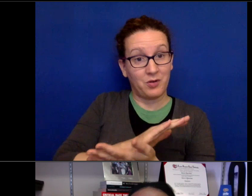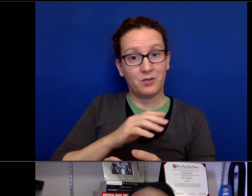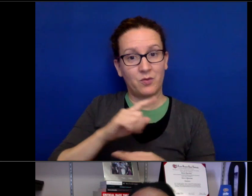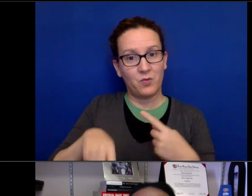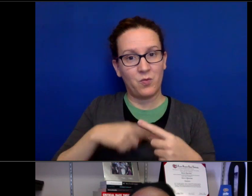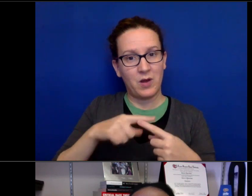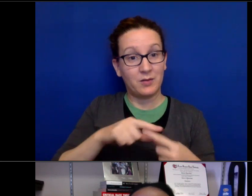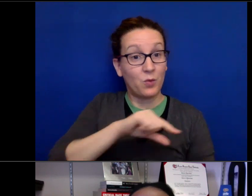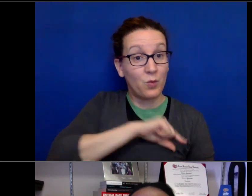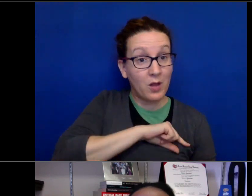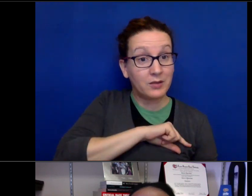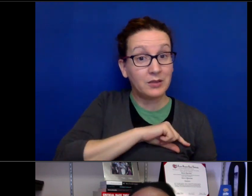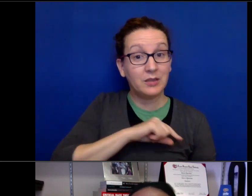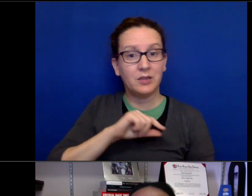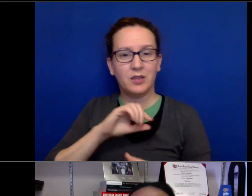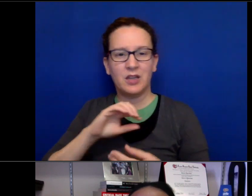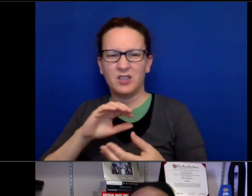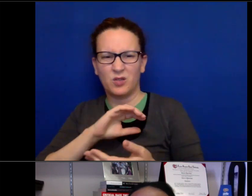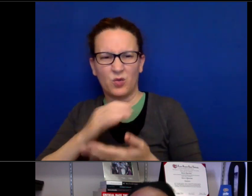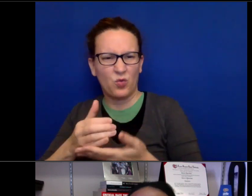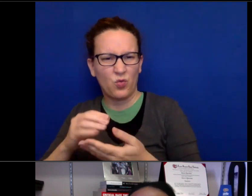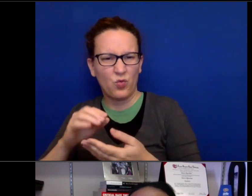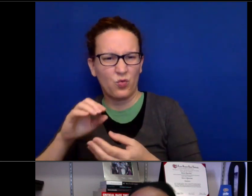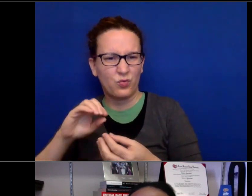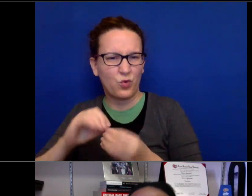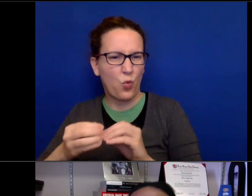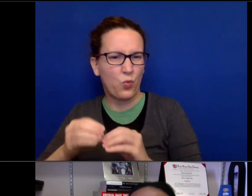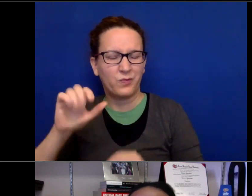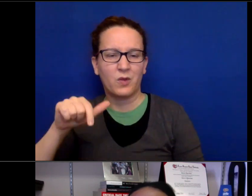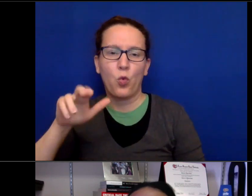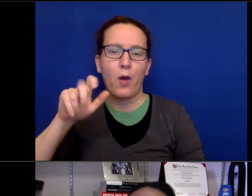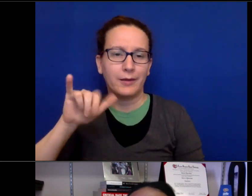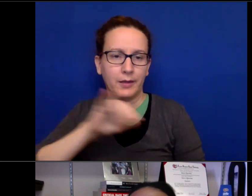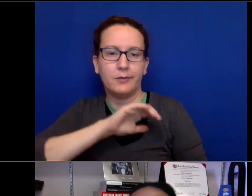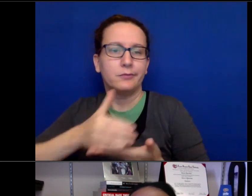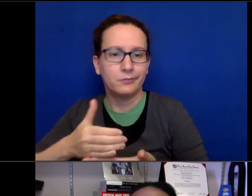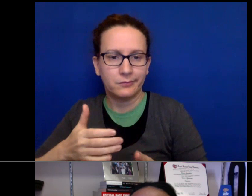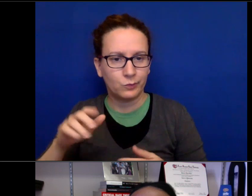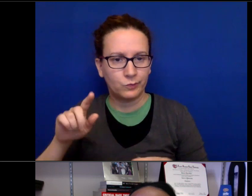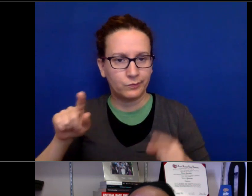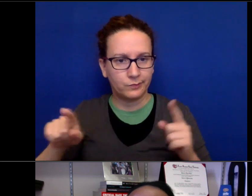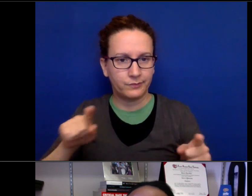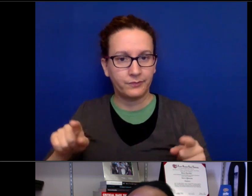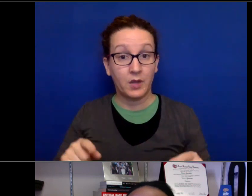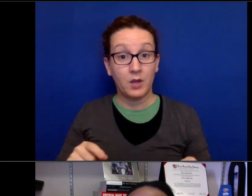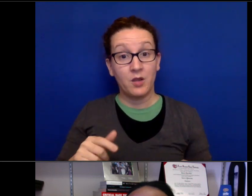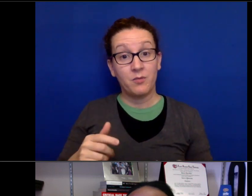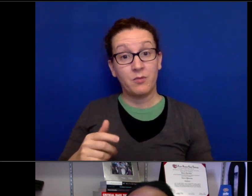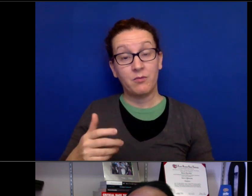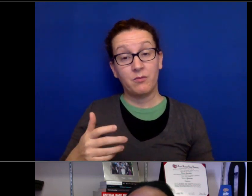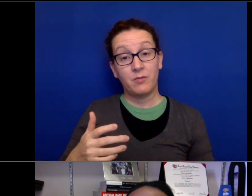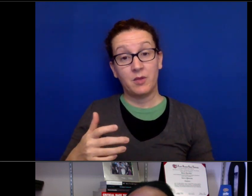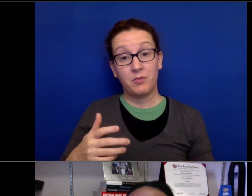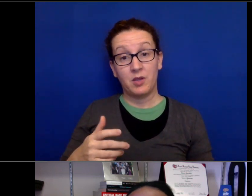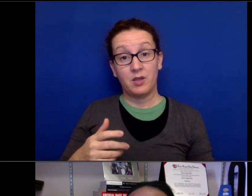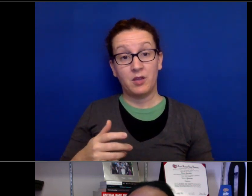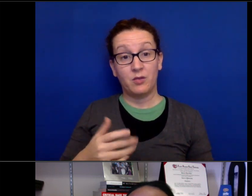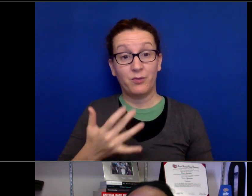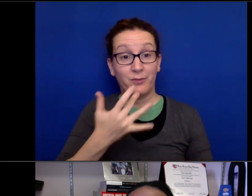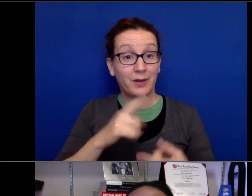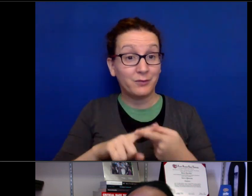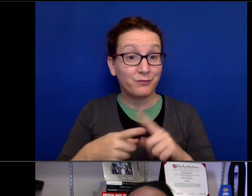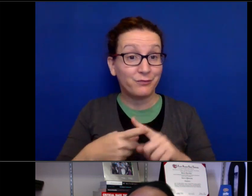when it's actually quality. But also, you could be doing a friend a favor, contributing to something. Very